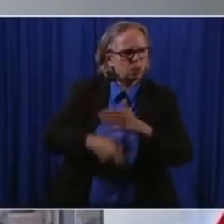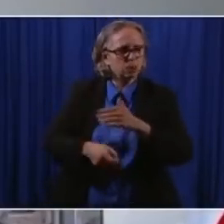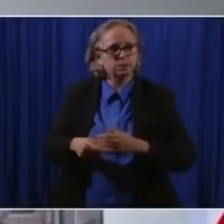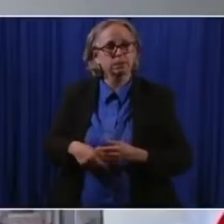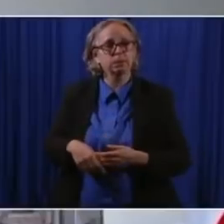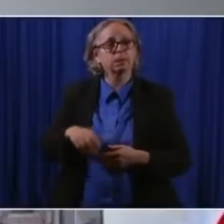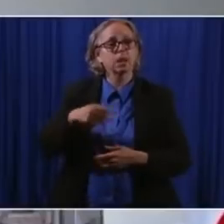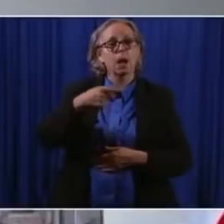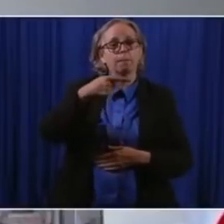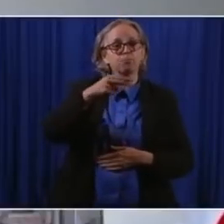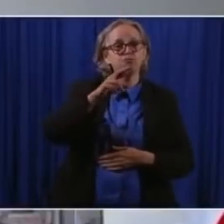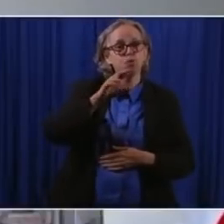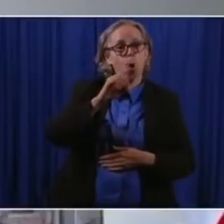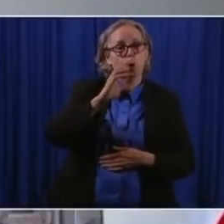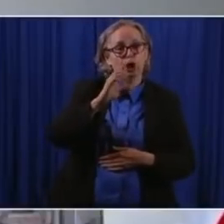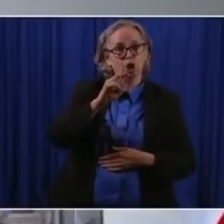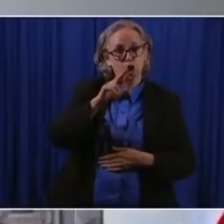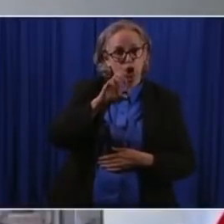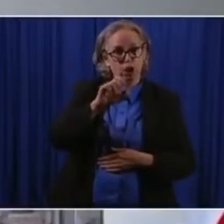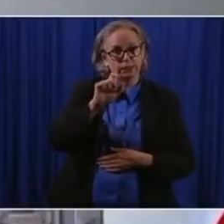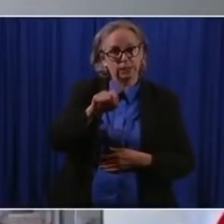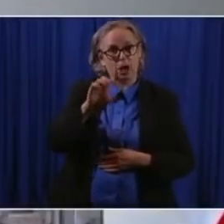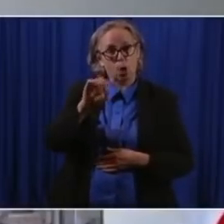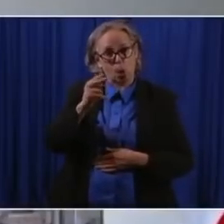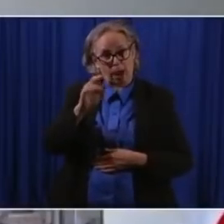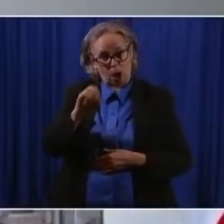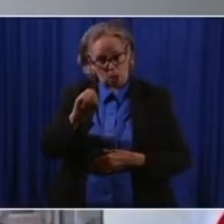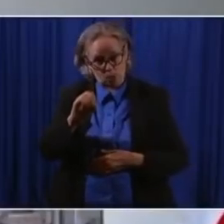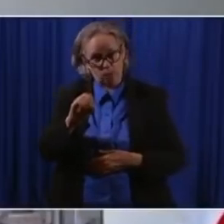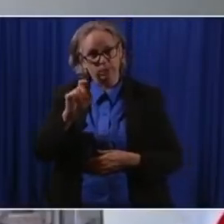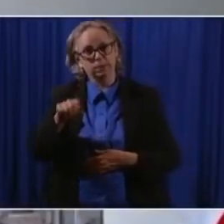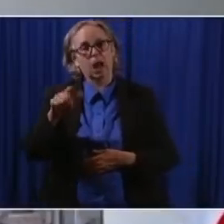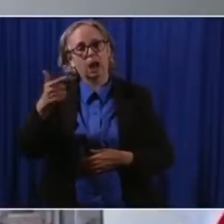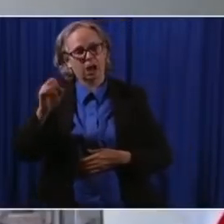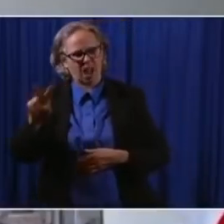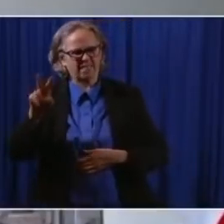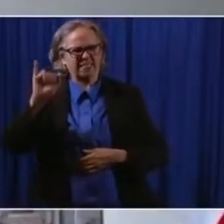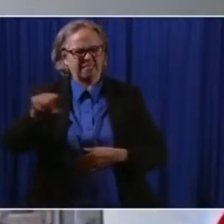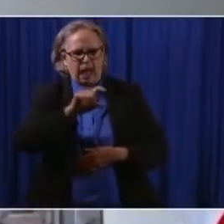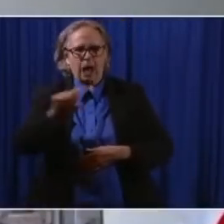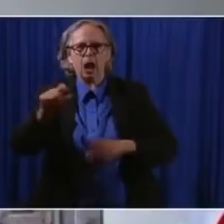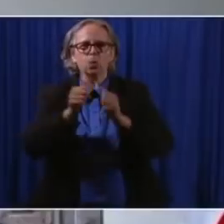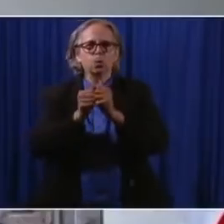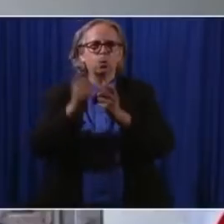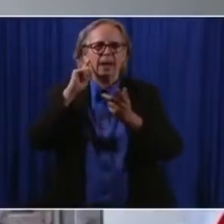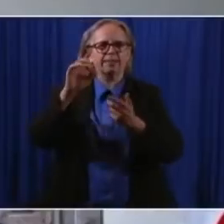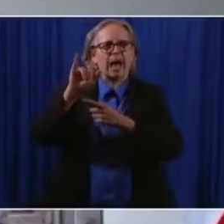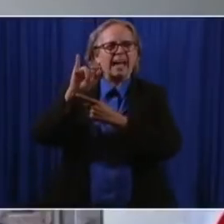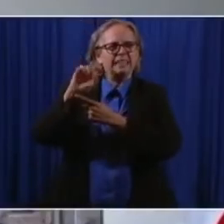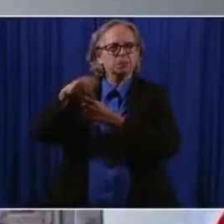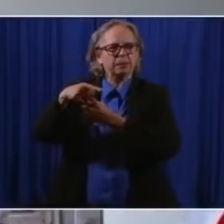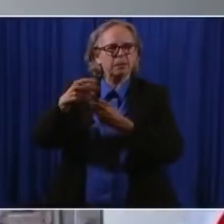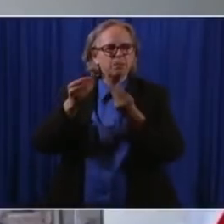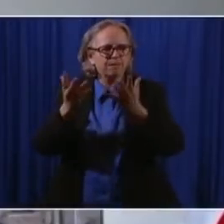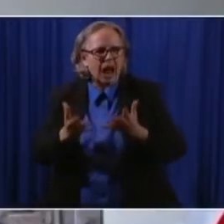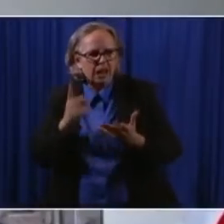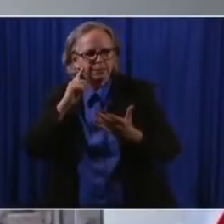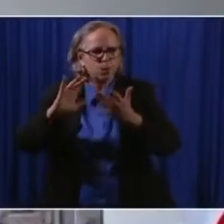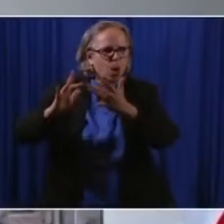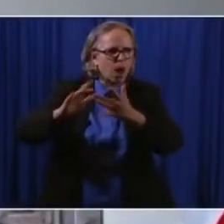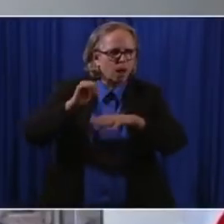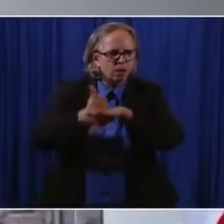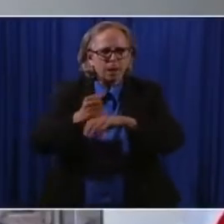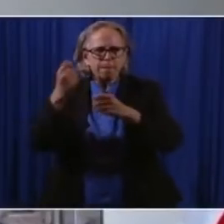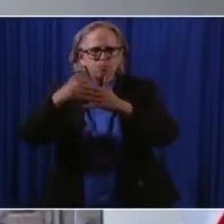procure.ohio.gov. We'll also send that information out on social media so it's easy to track down. Additionally, we